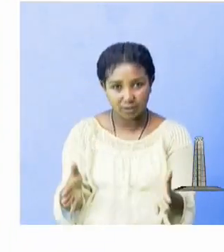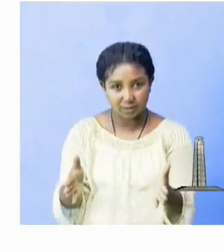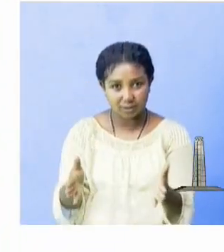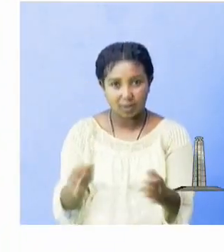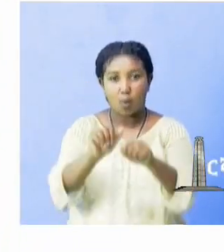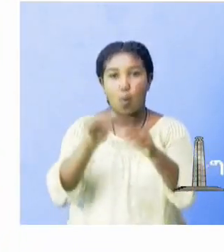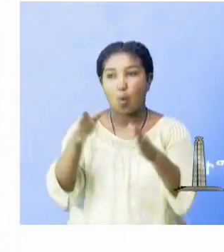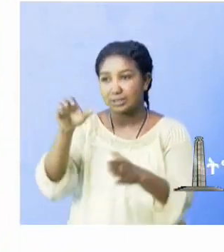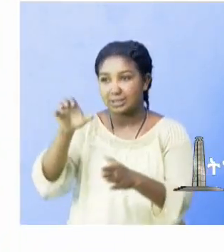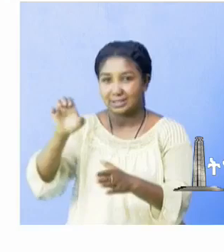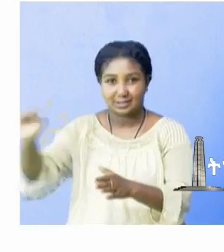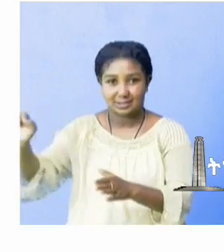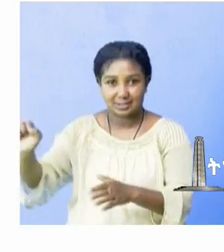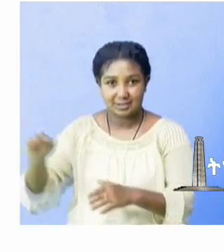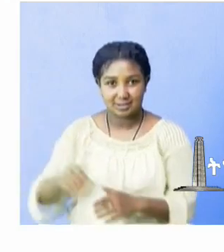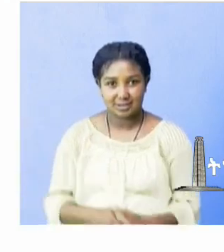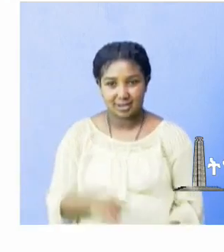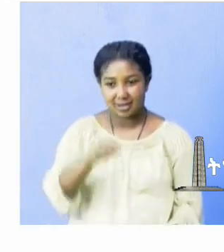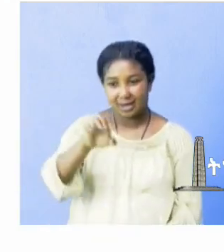boxes.